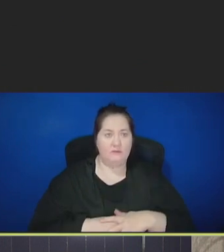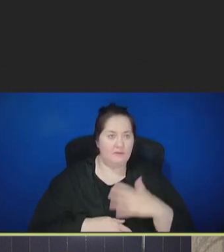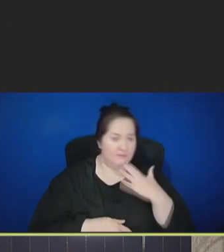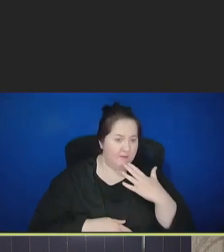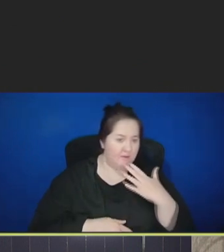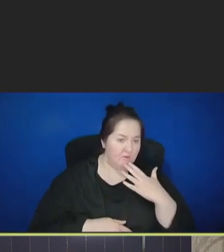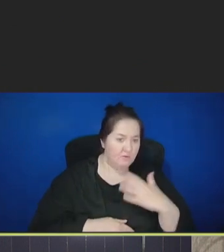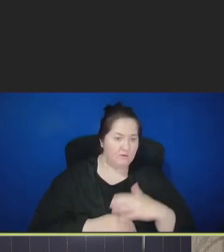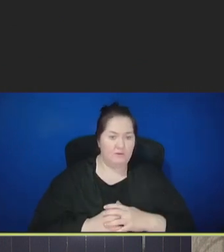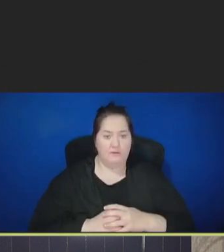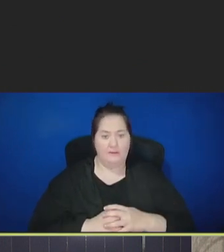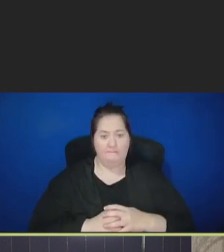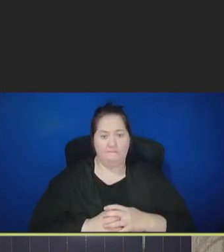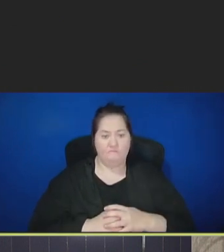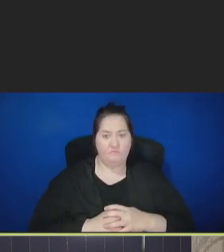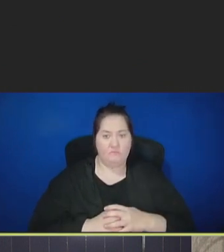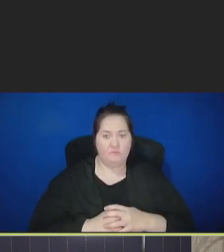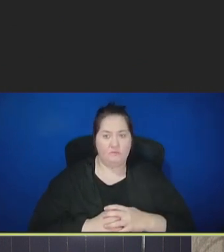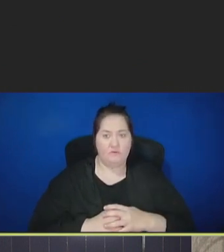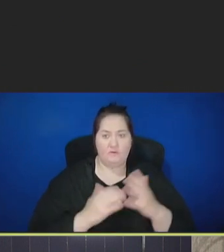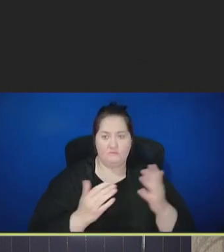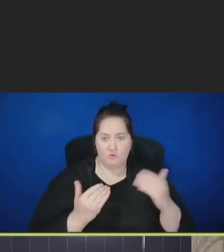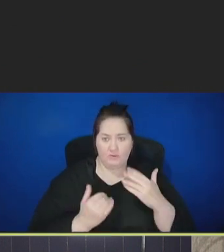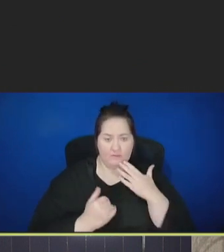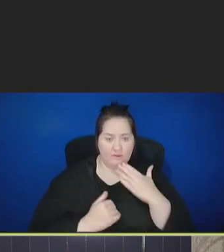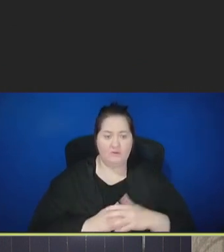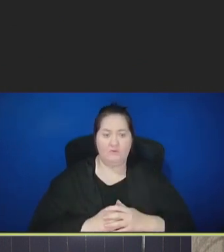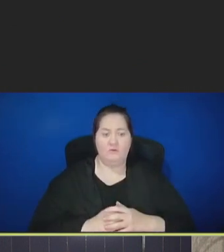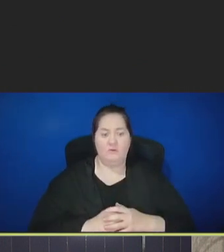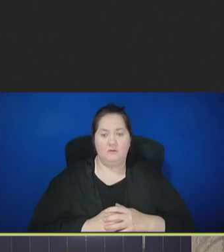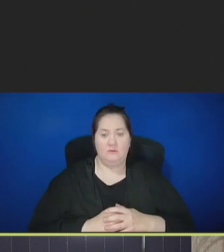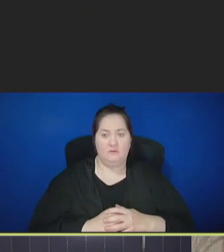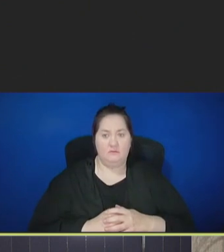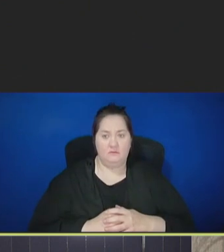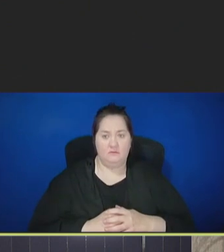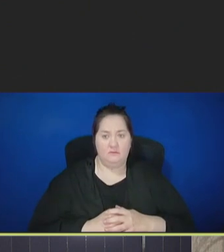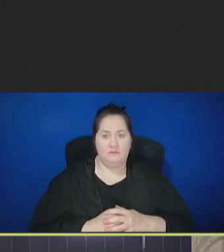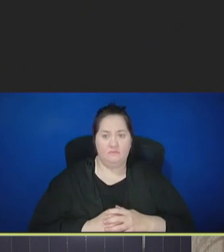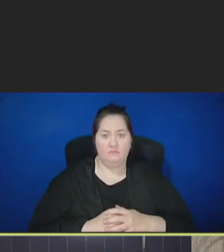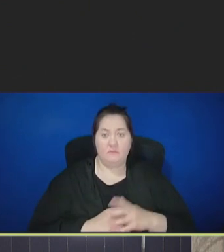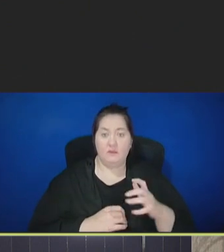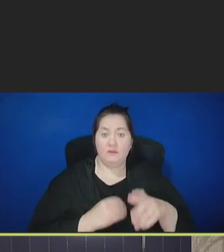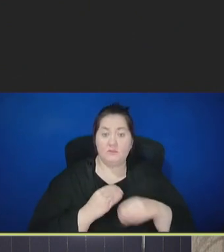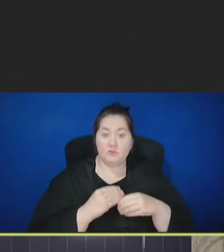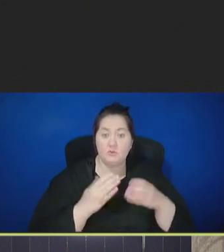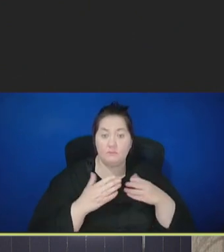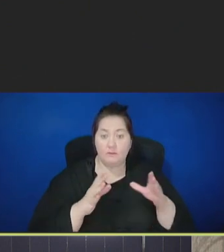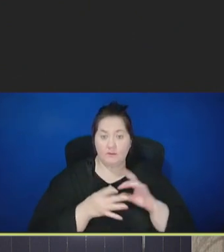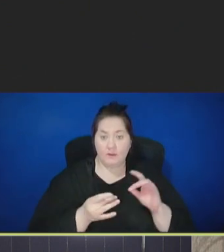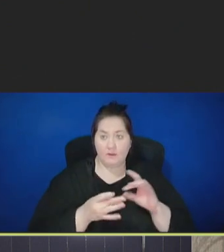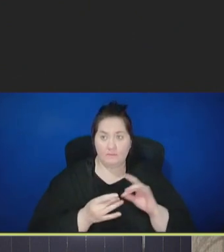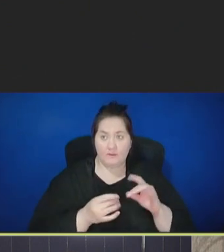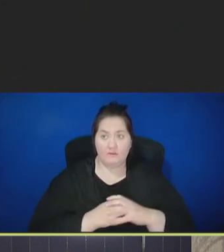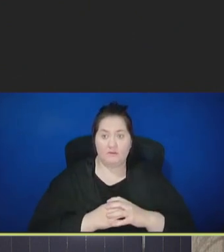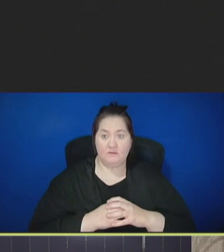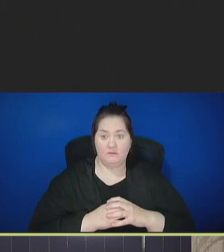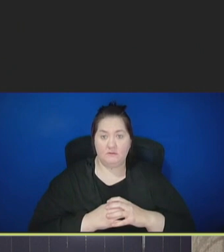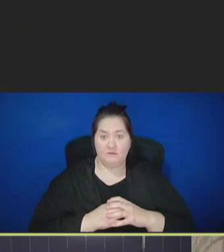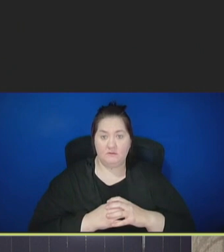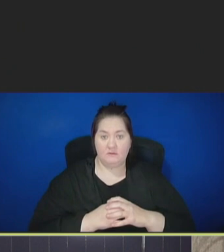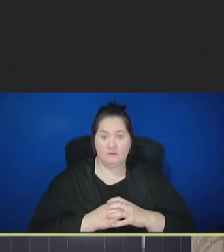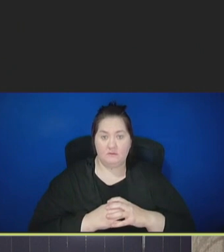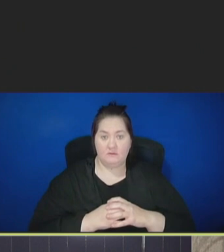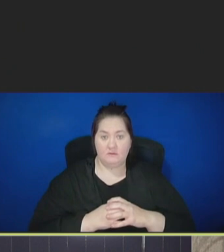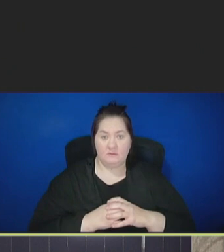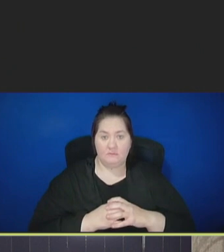back on. Thank you. We have to move on. Thank you, sir. We have an additional public comment.